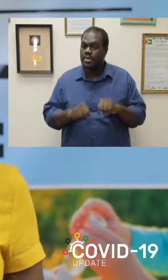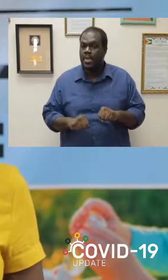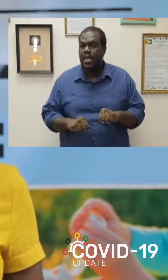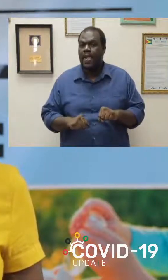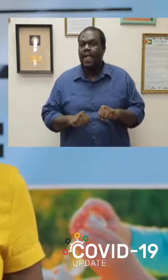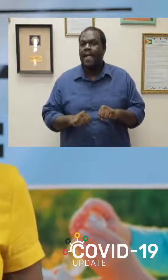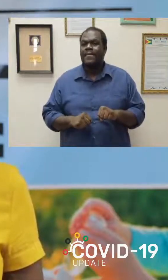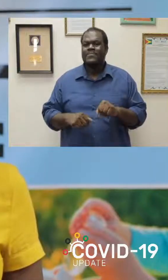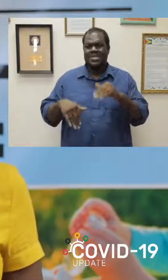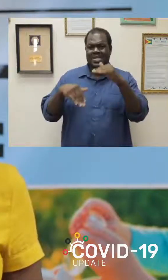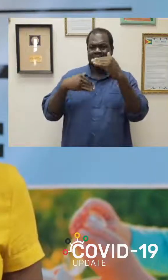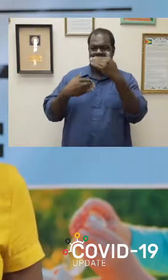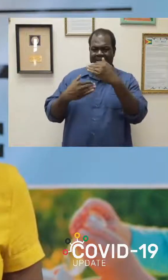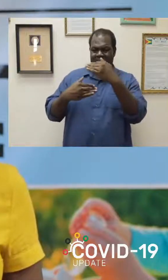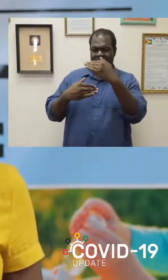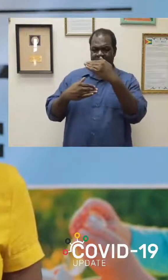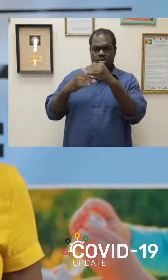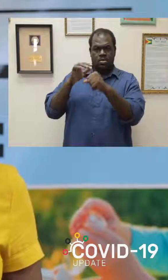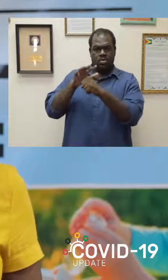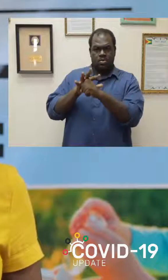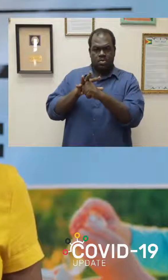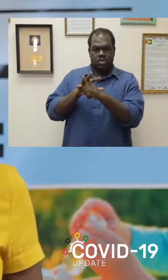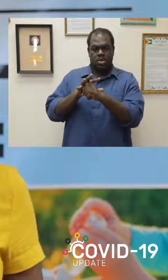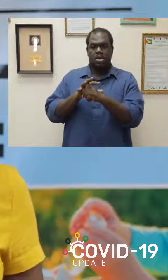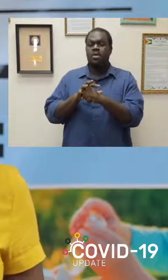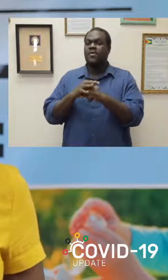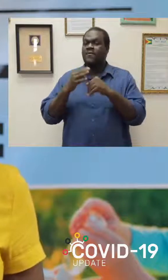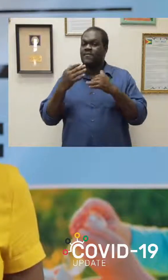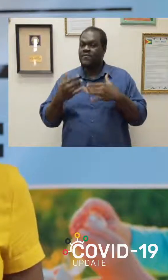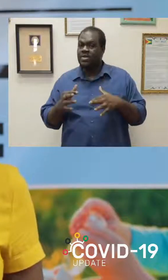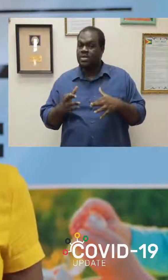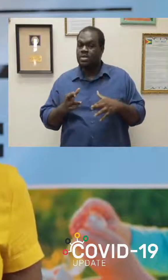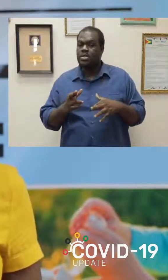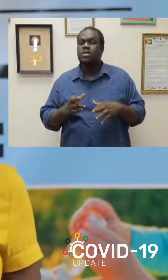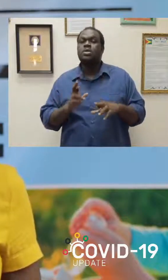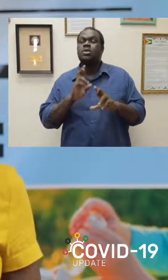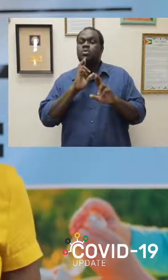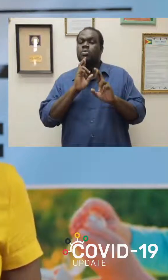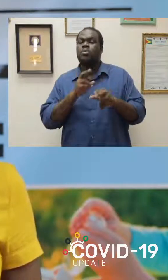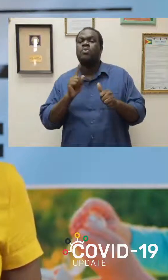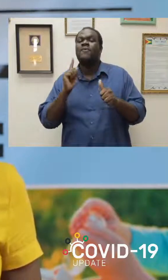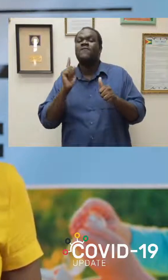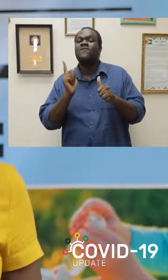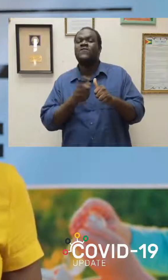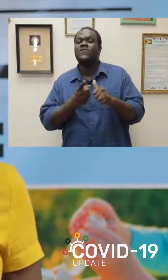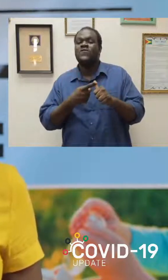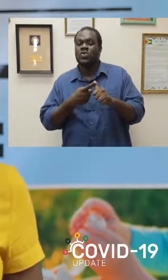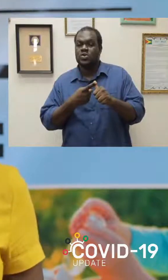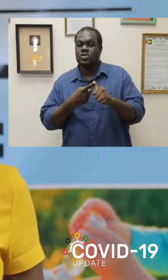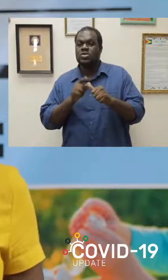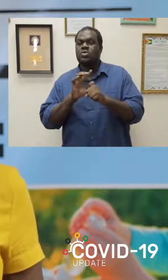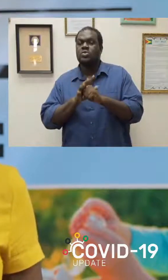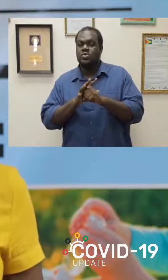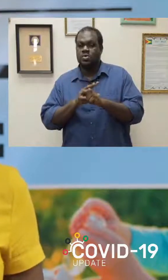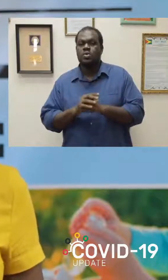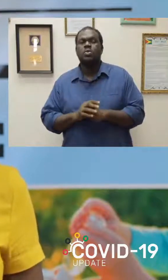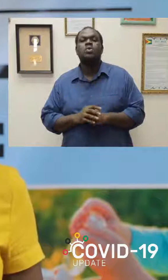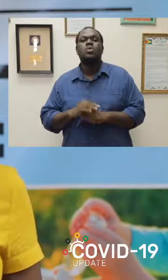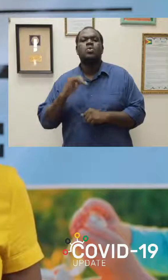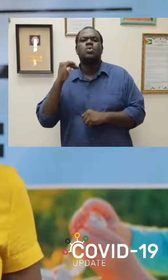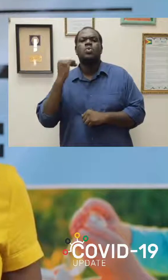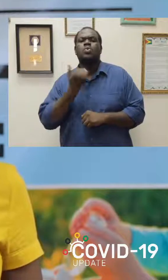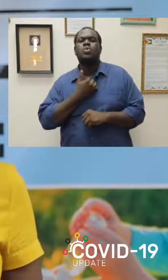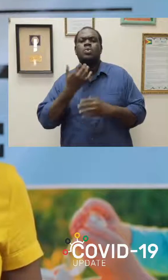the spread of this disease after they reported their first case and death. We would like this to remain this